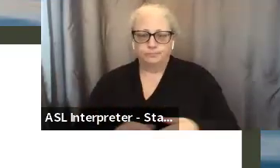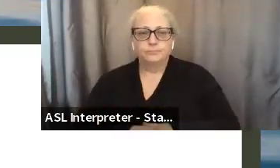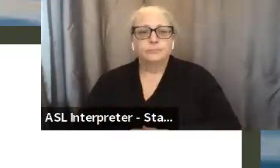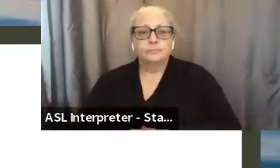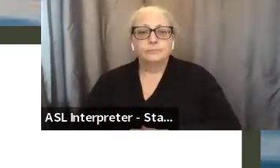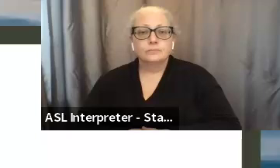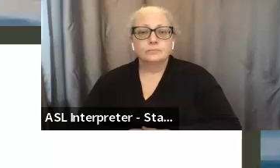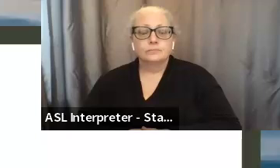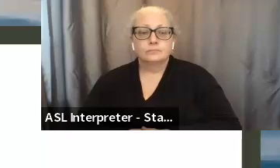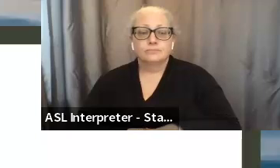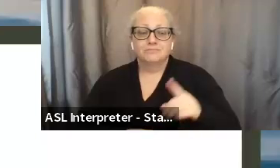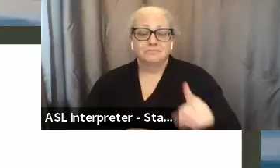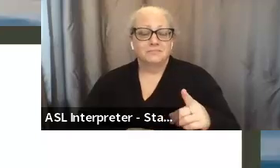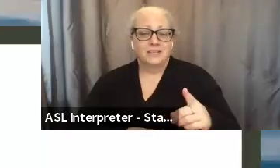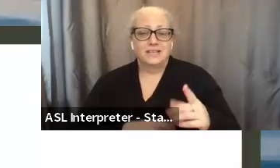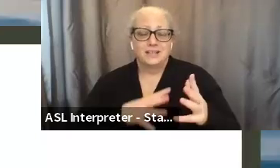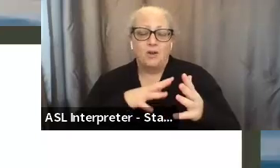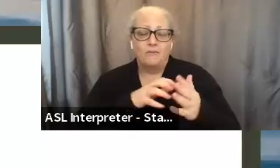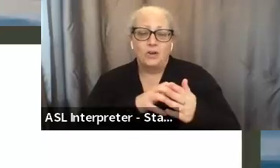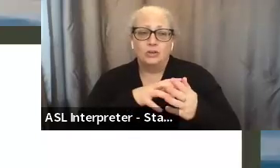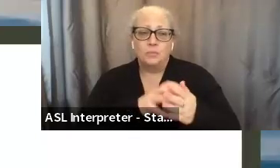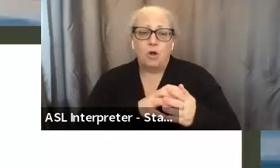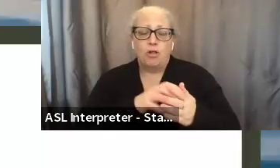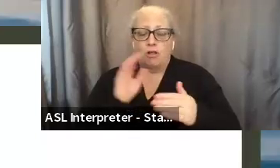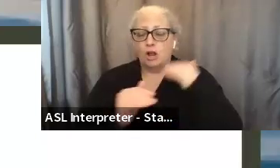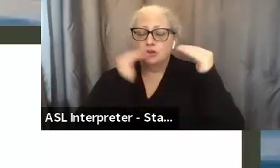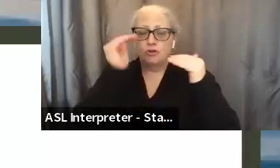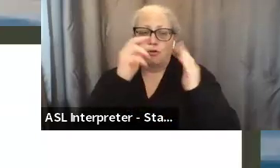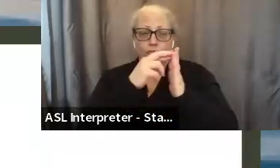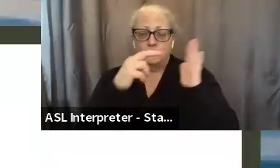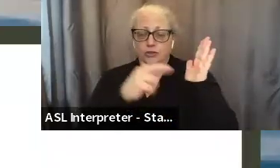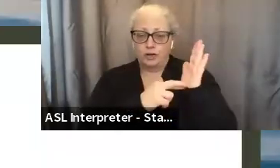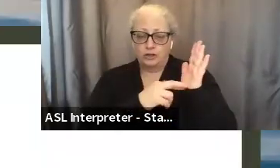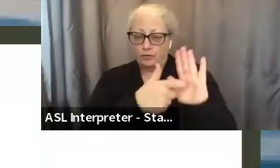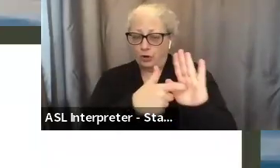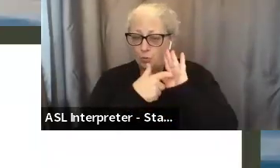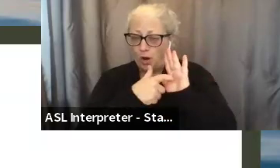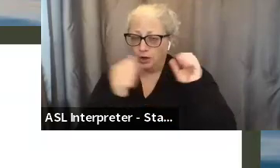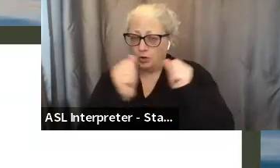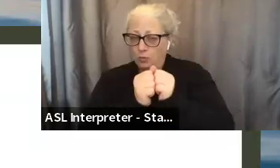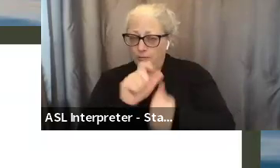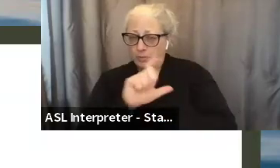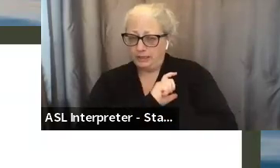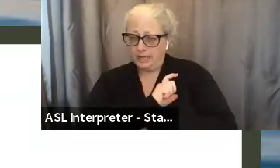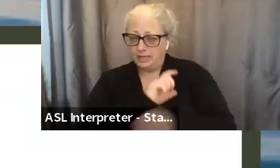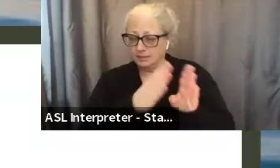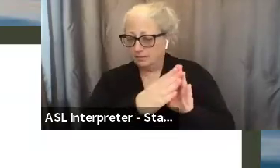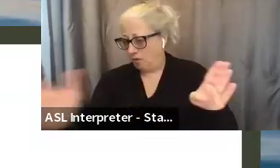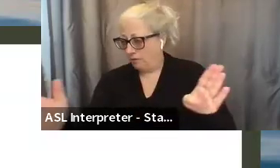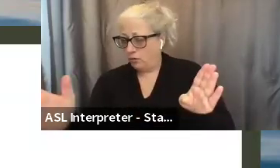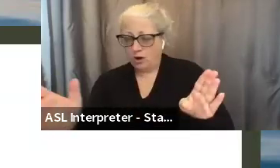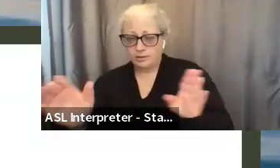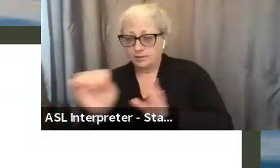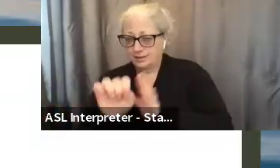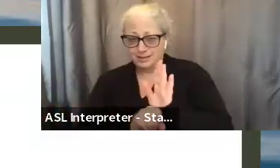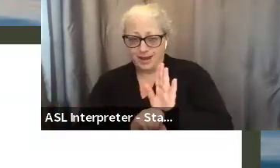Is vulnerable adult registration with police required across the state? Not sure which panelist might be best suited